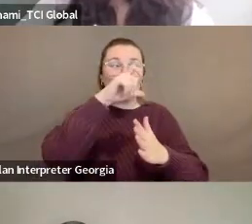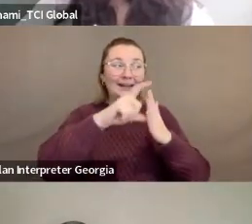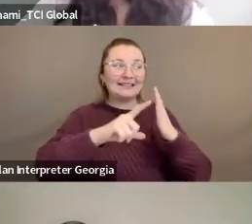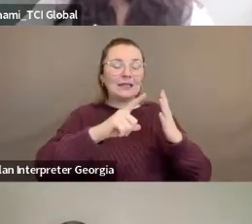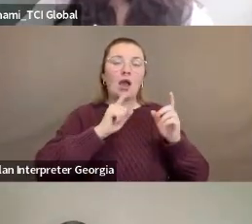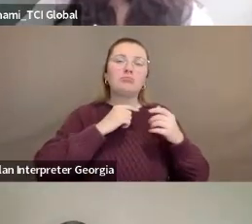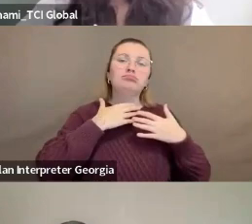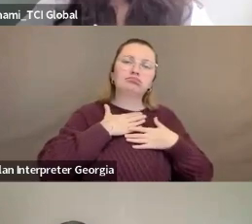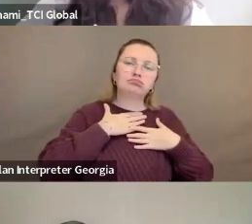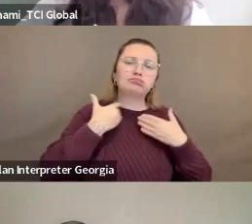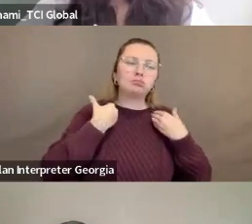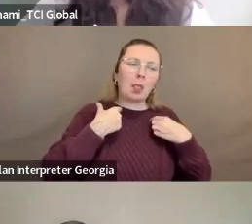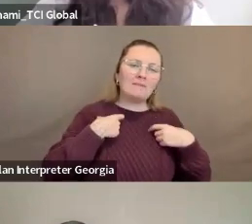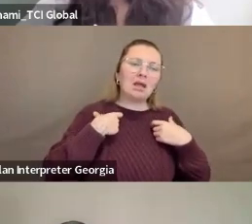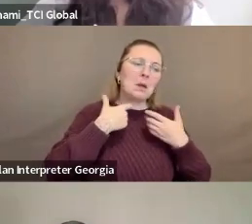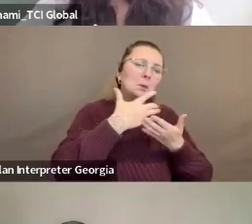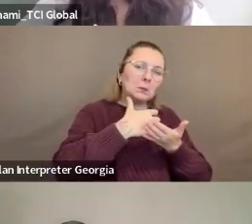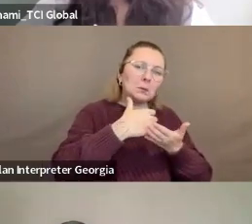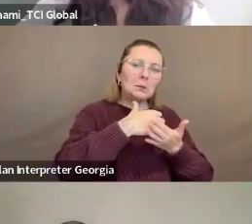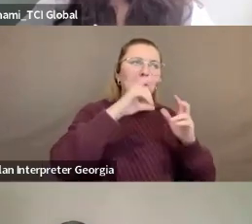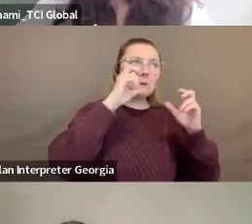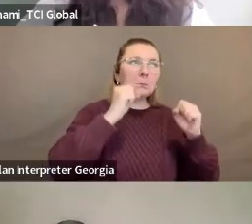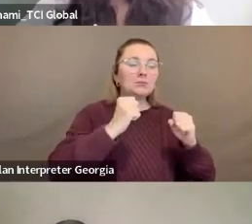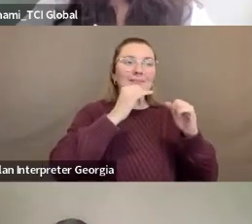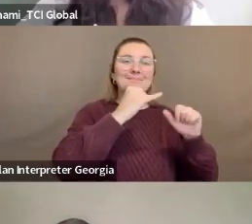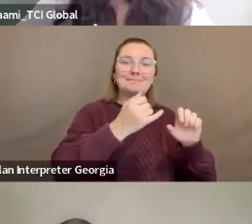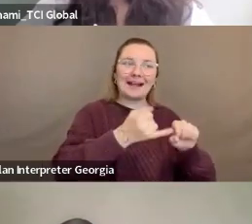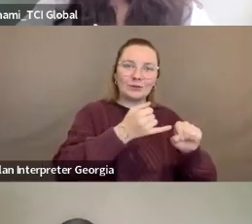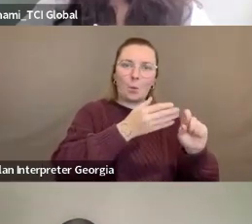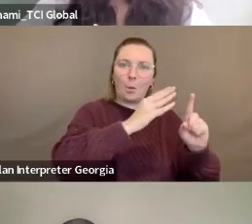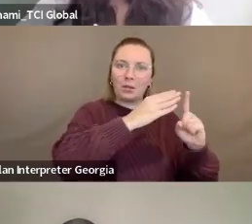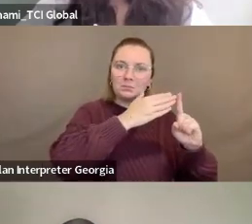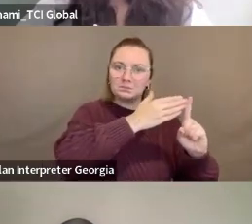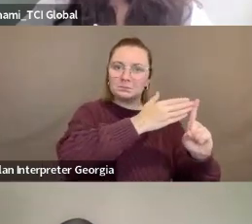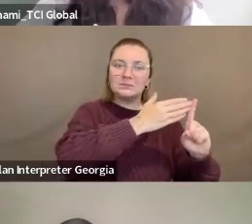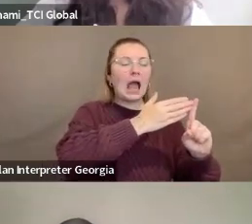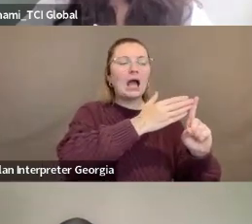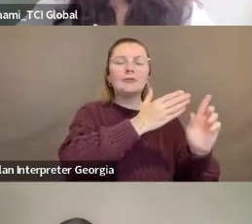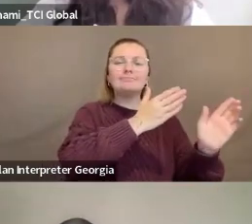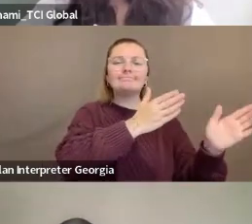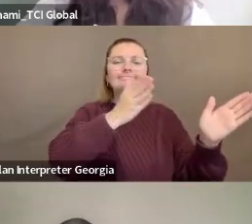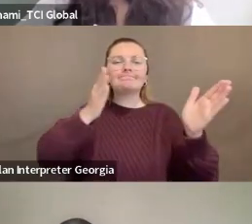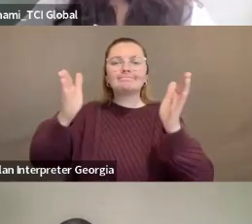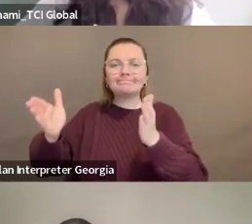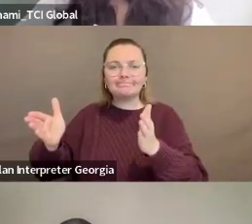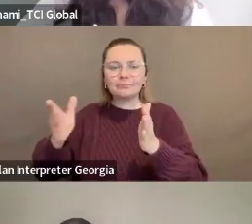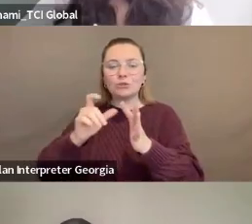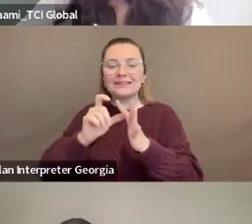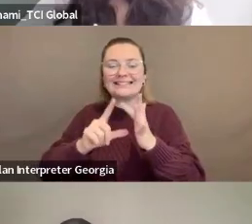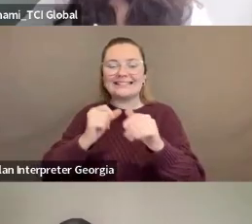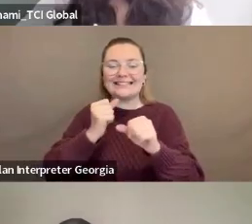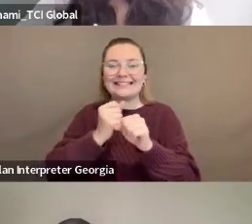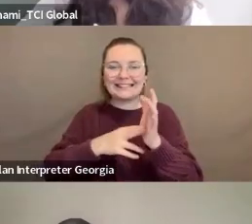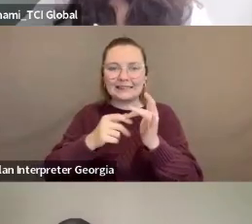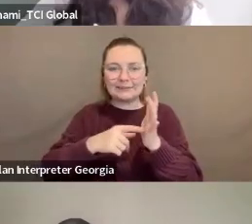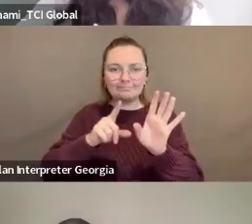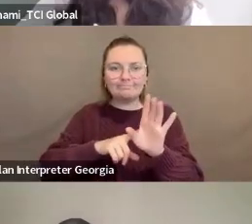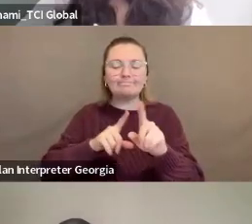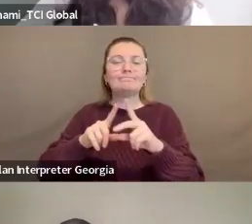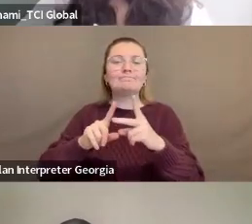charity, welfare, and purely medical responses, and toward dignity, autonomy,